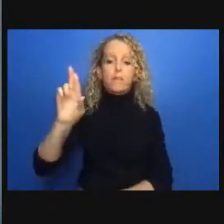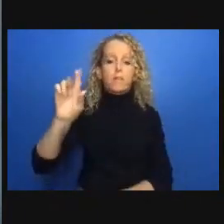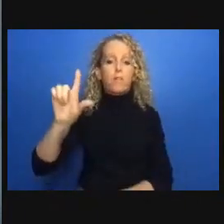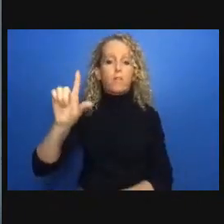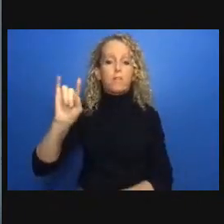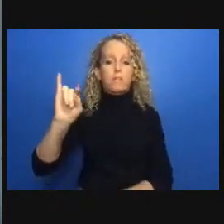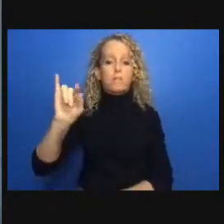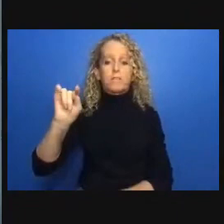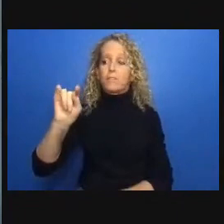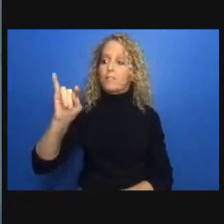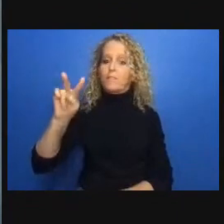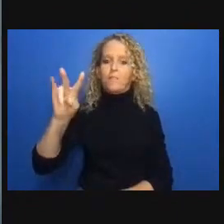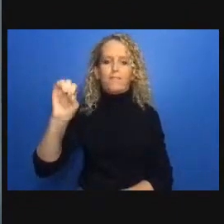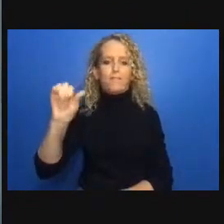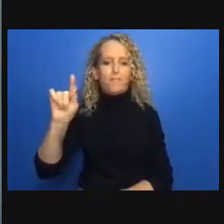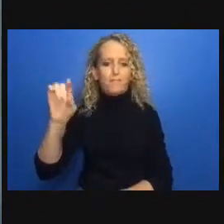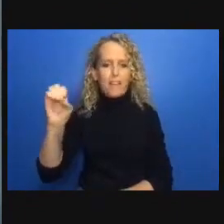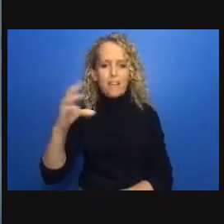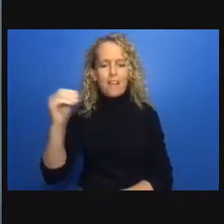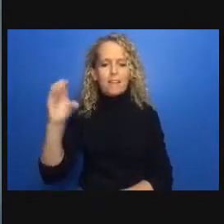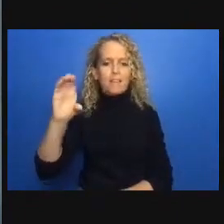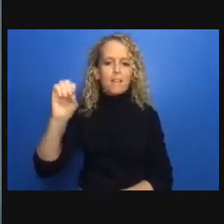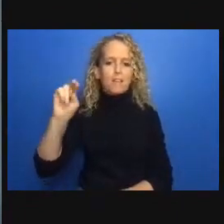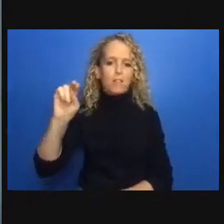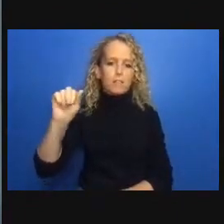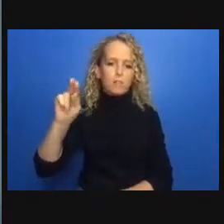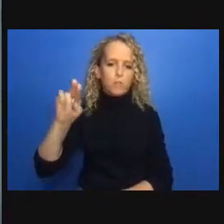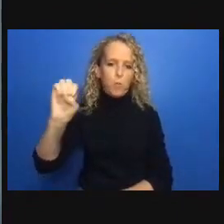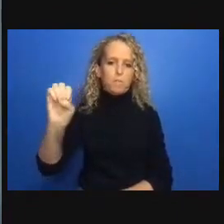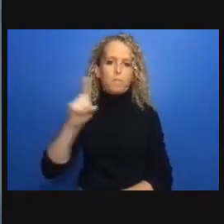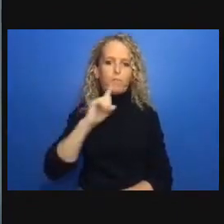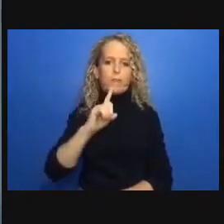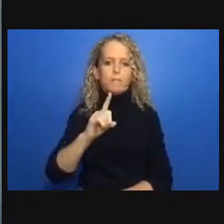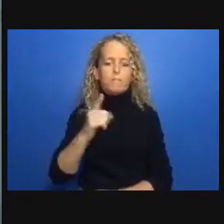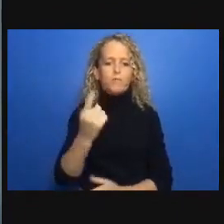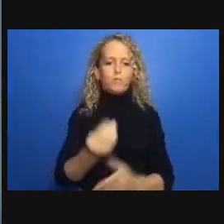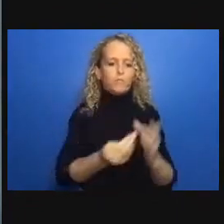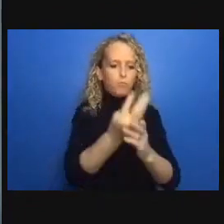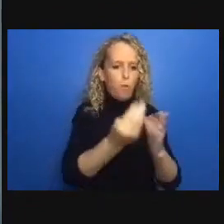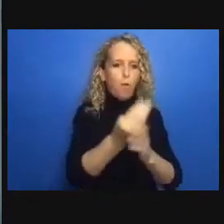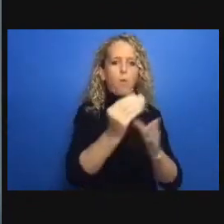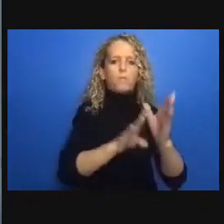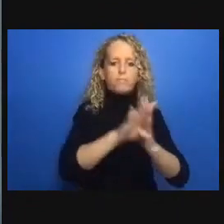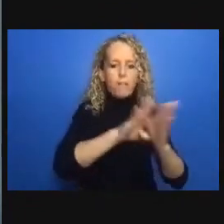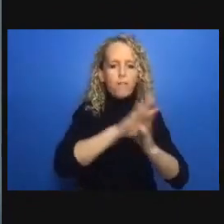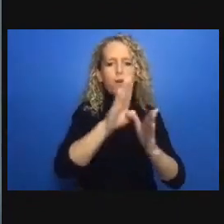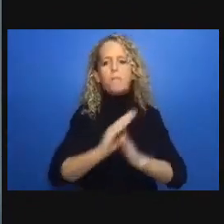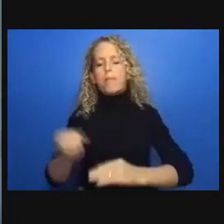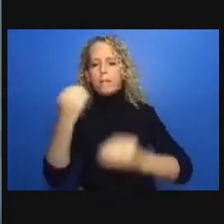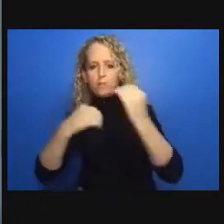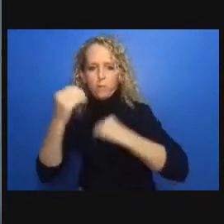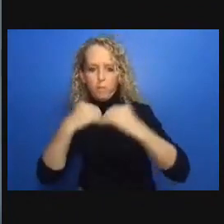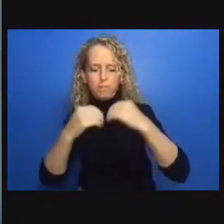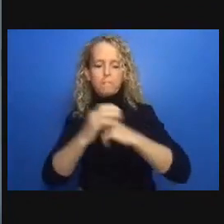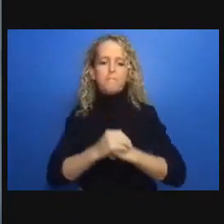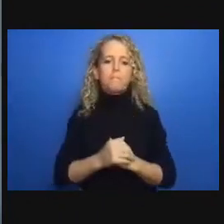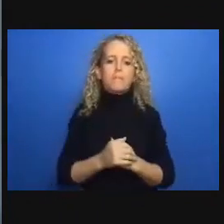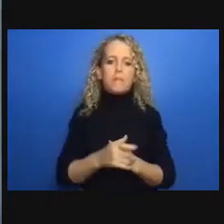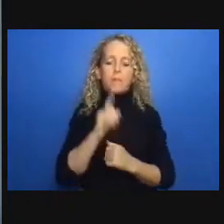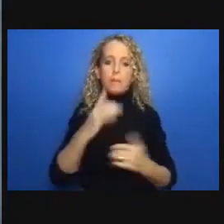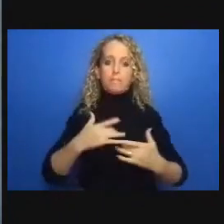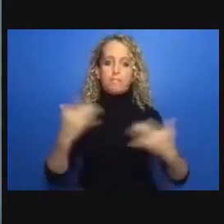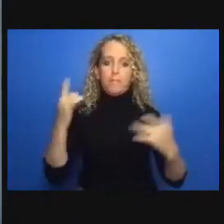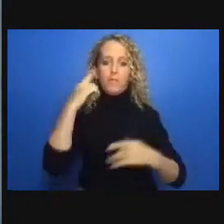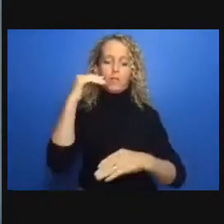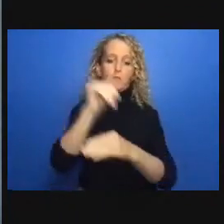really interesting theme to explore in Nova Scotia, and so we're really interested to get to that. But before we get into the theme for the